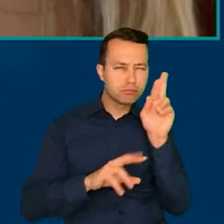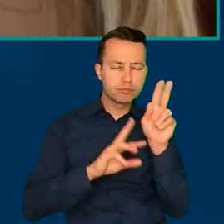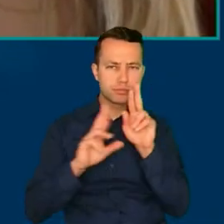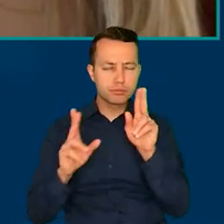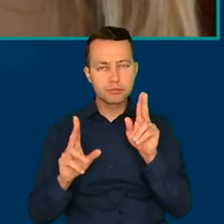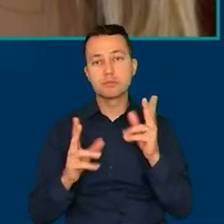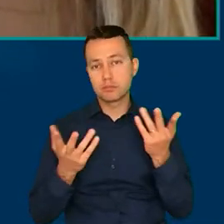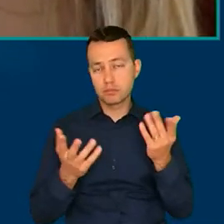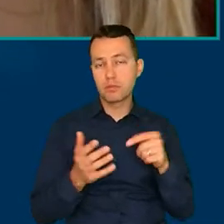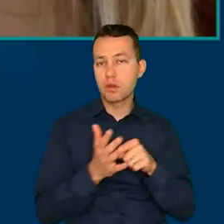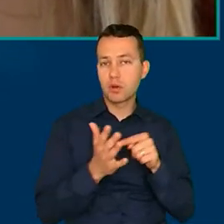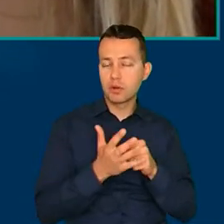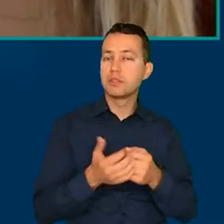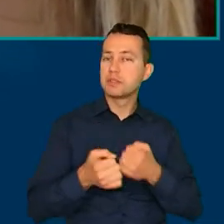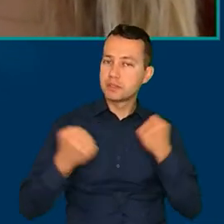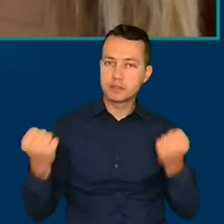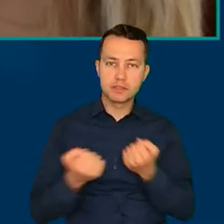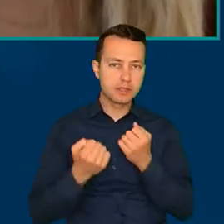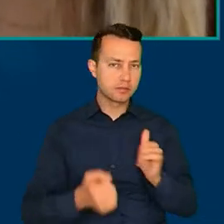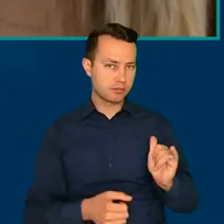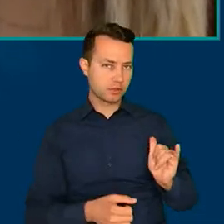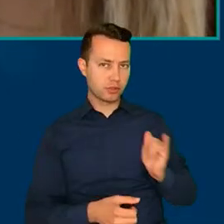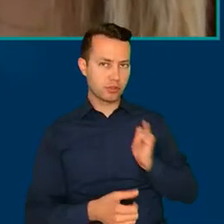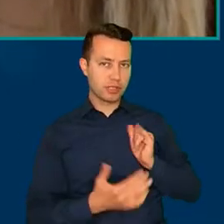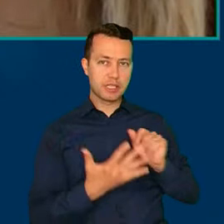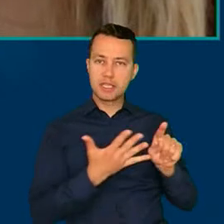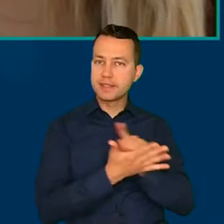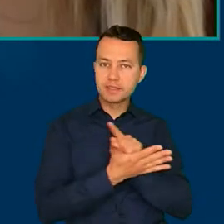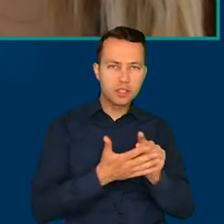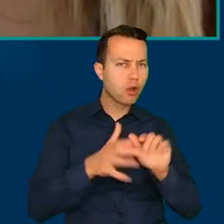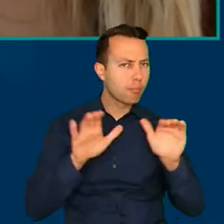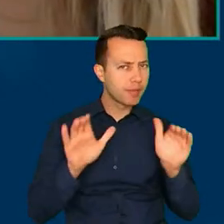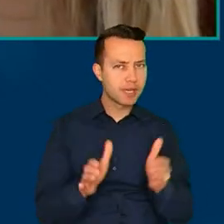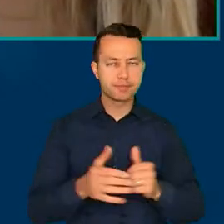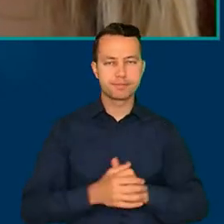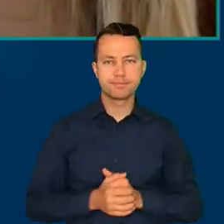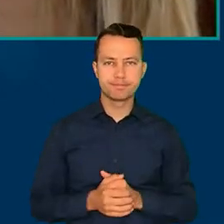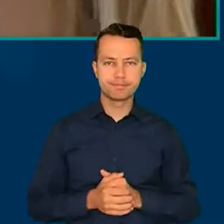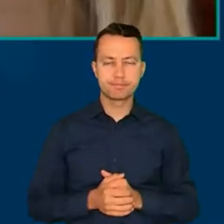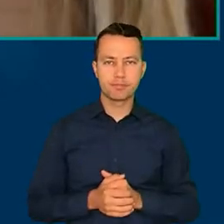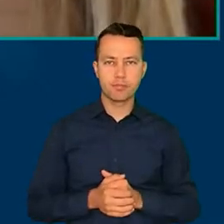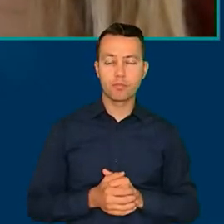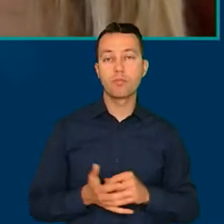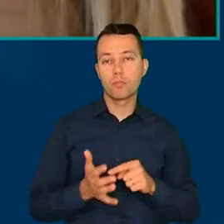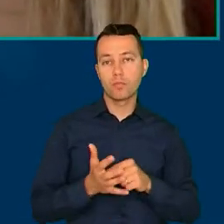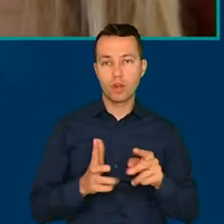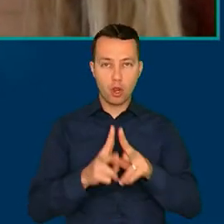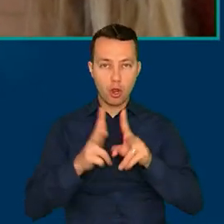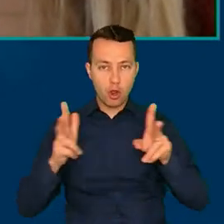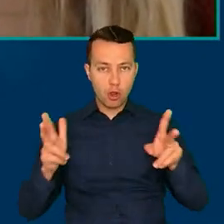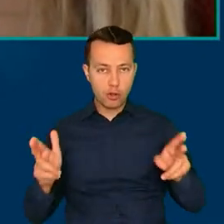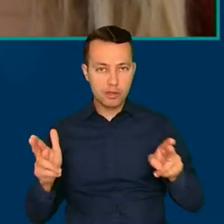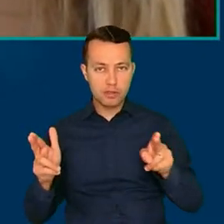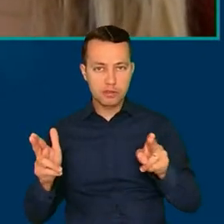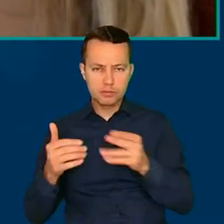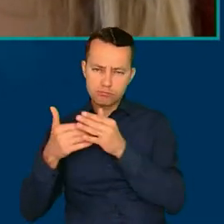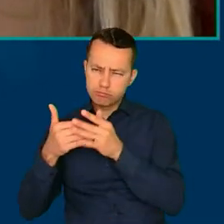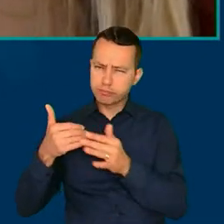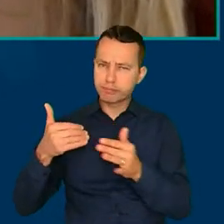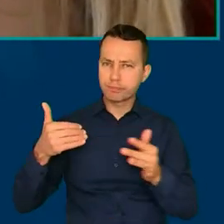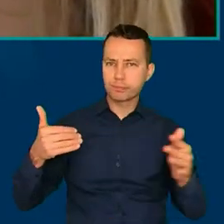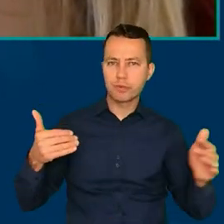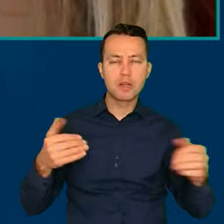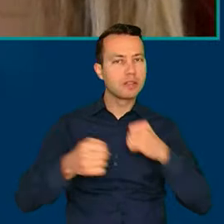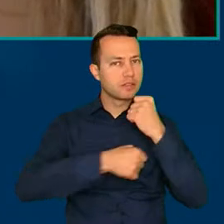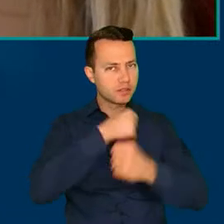issue throughout the process is really a key part of it. And then, of course, ensuring that any actual impacts that a company